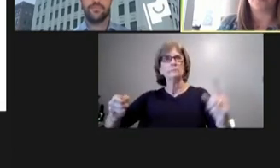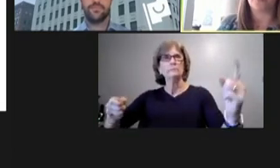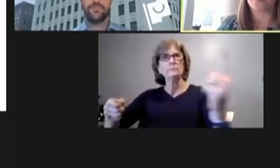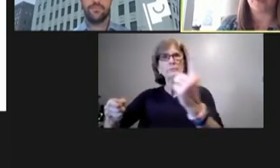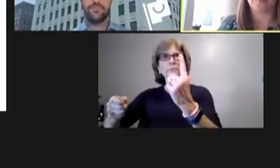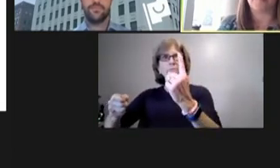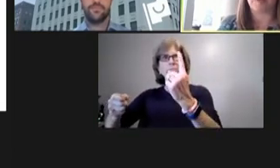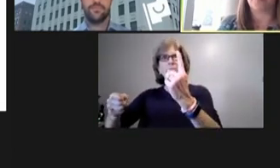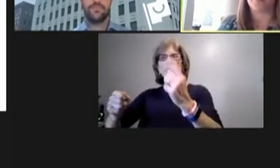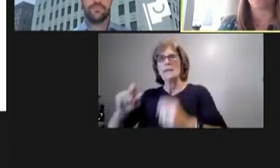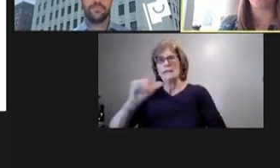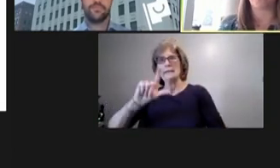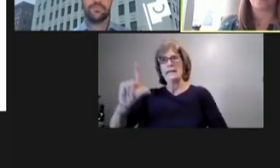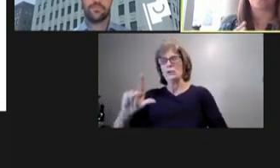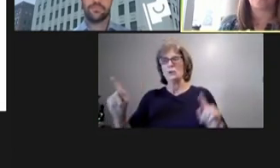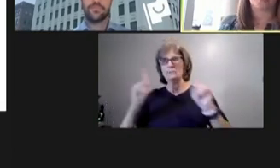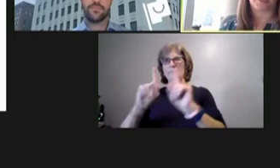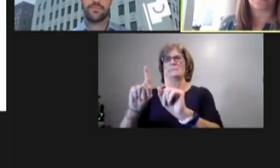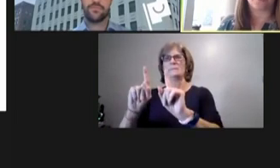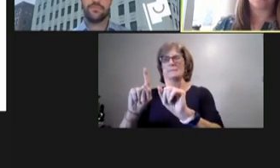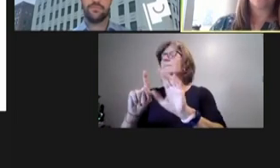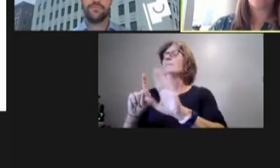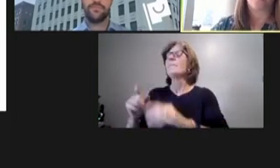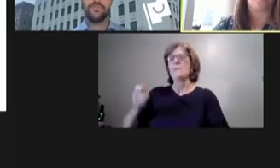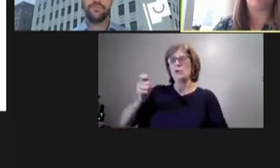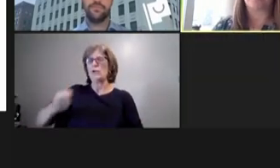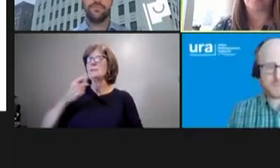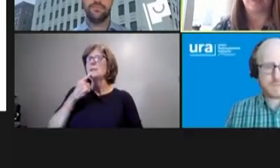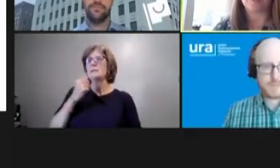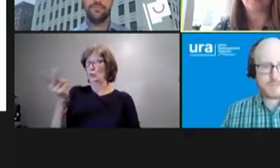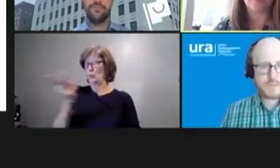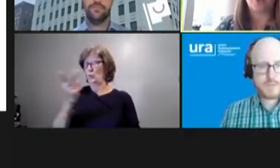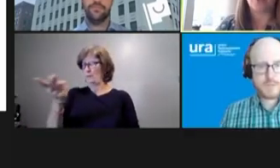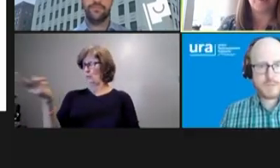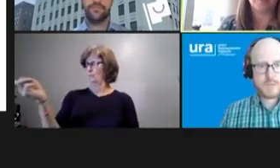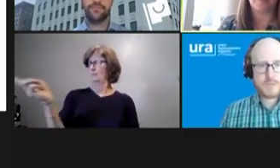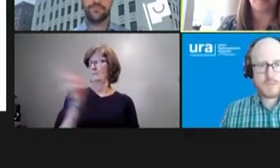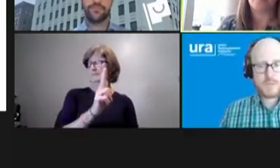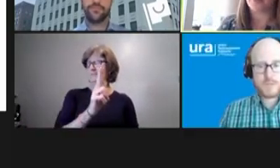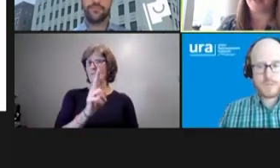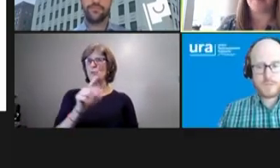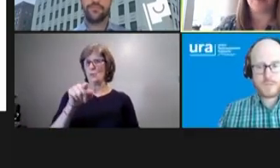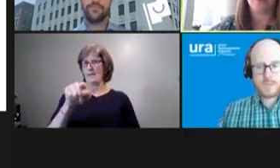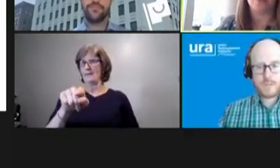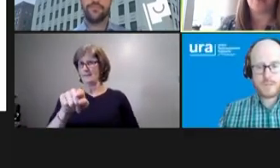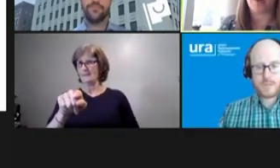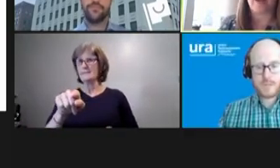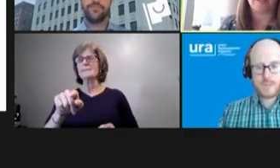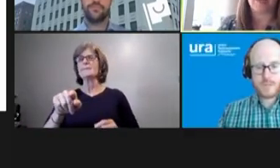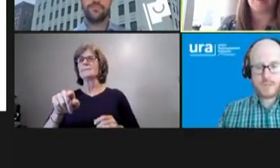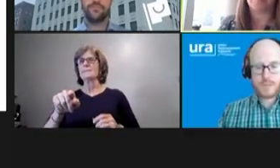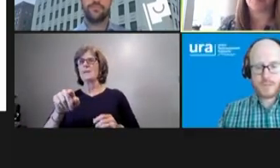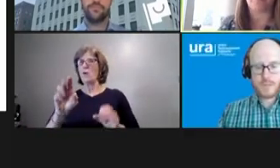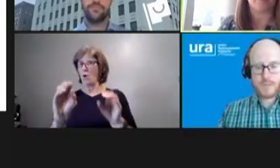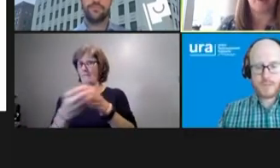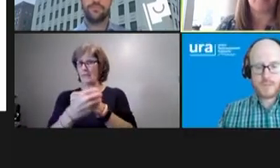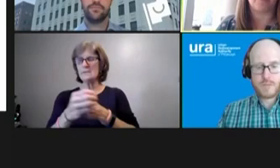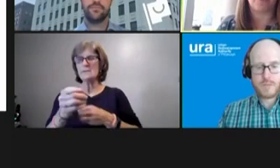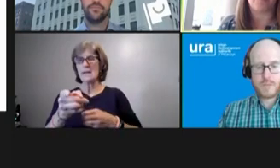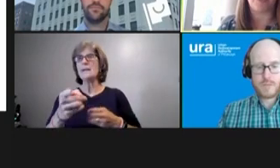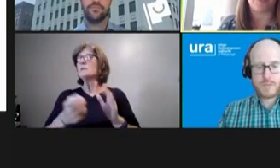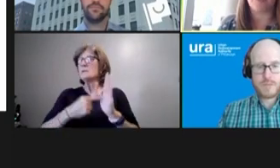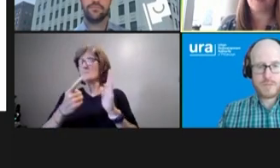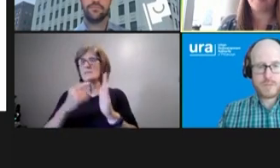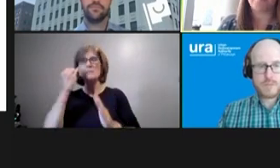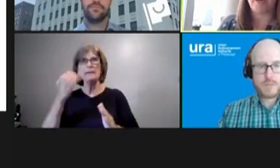with their landlords, they sometimes are able to walk over together, provide us with a judgment, and we're able to, at times, if we have